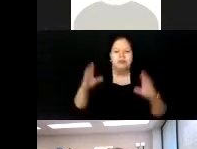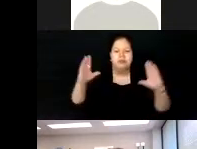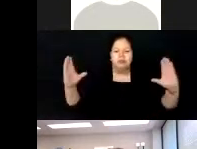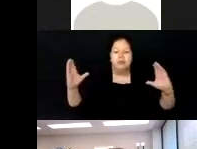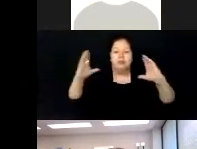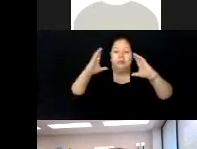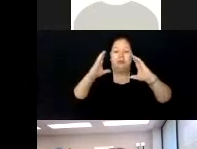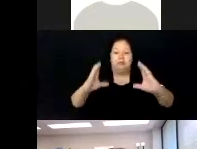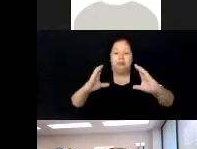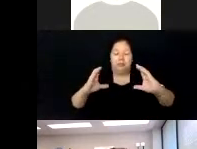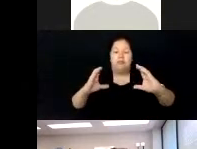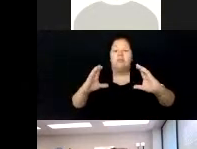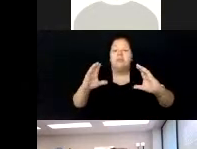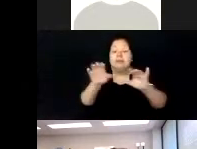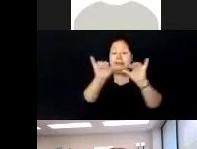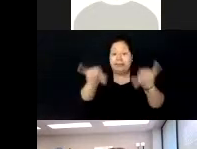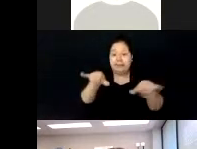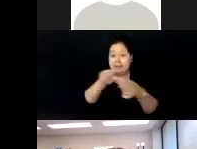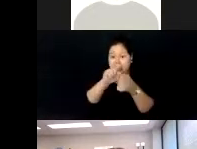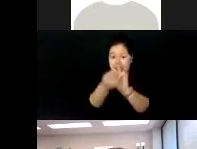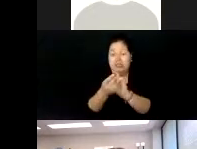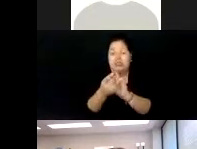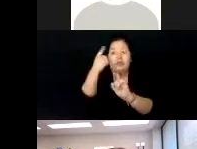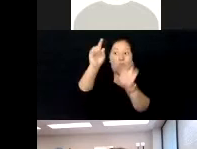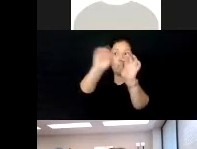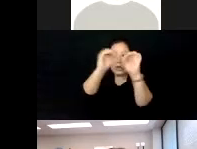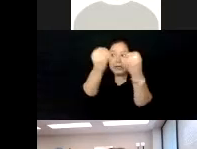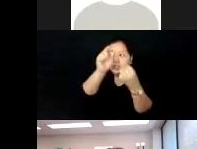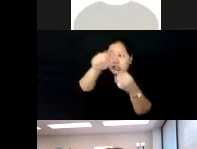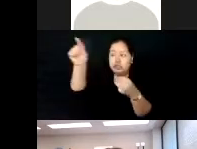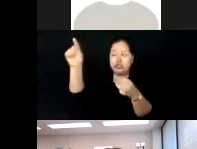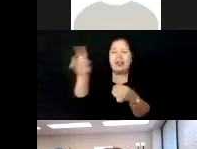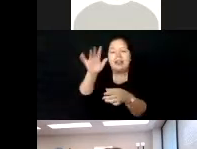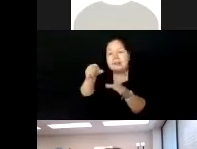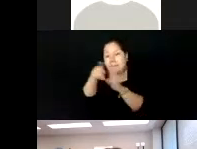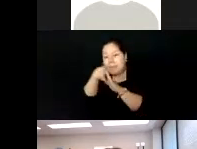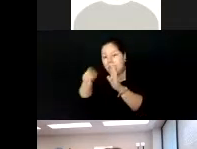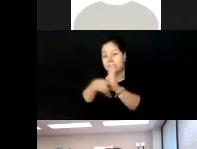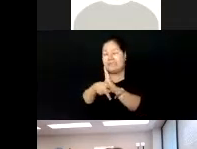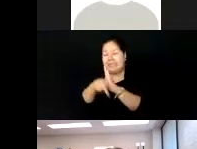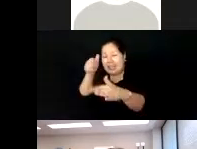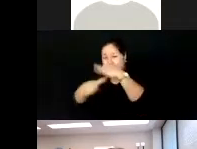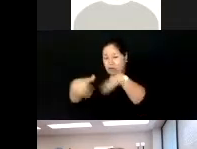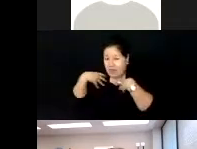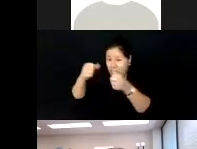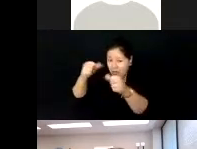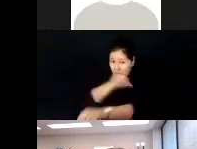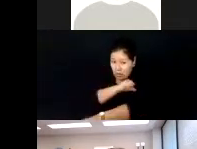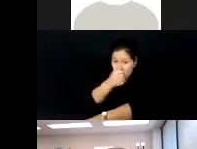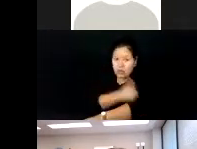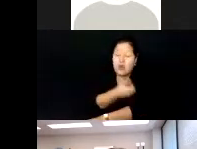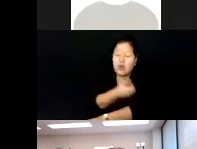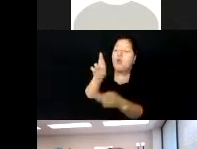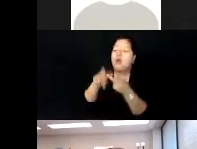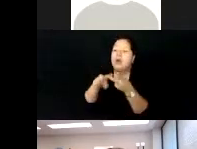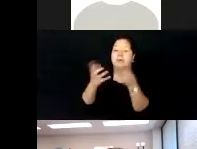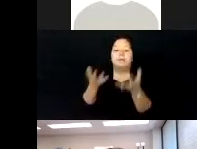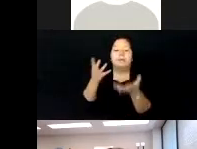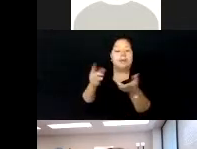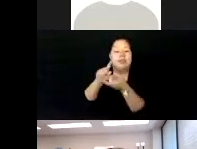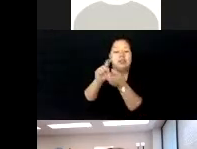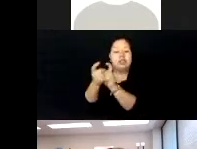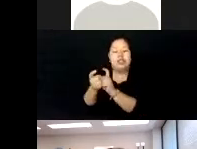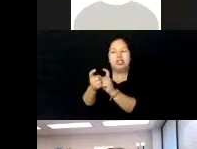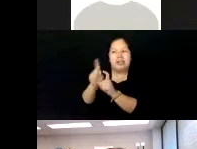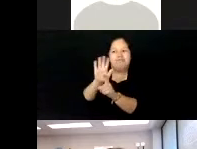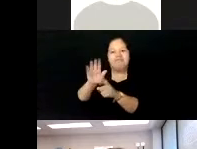change agents at the organizational level, which can then include policy within a health authority, for example, or perhaps a change in a clinical